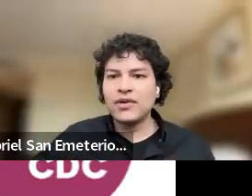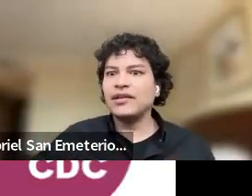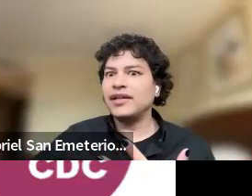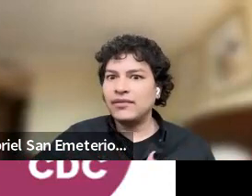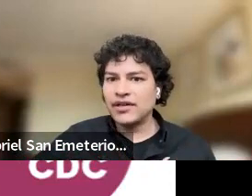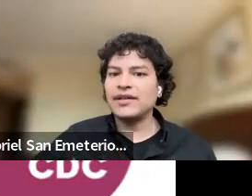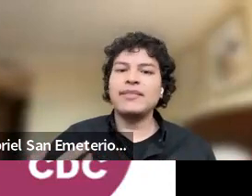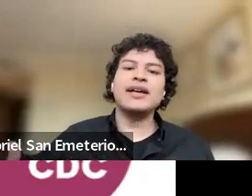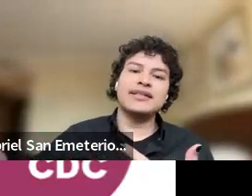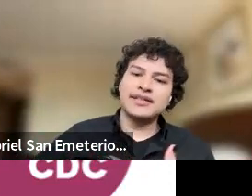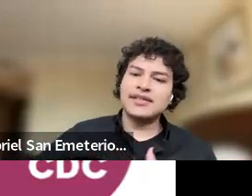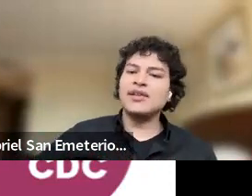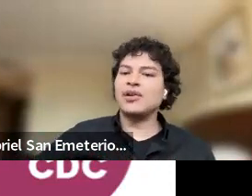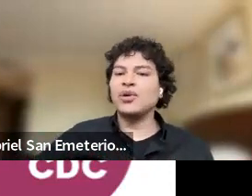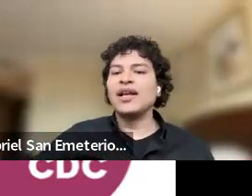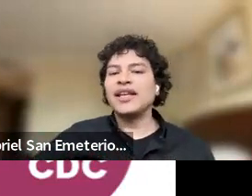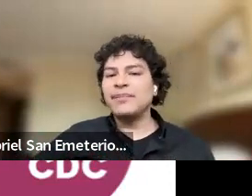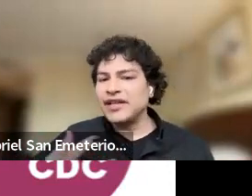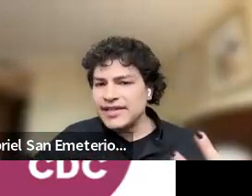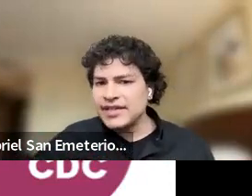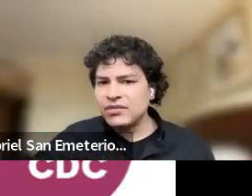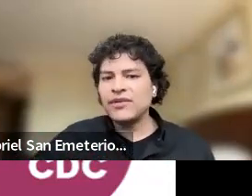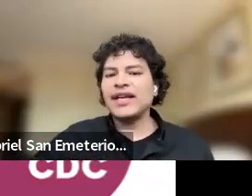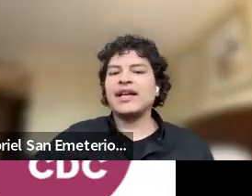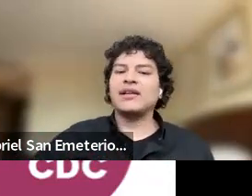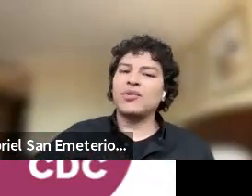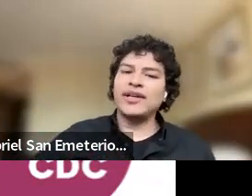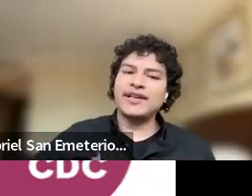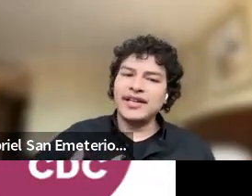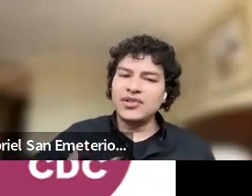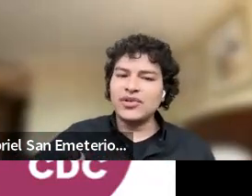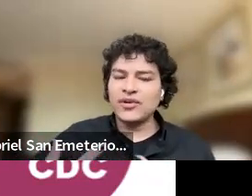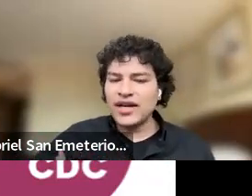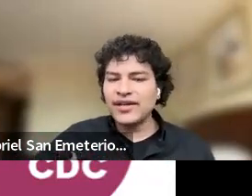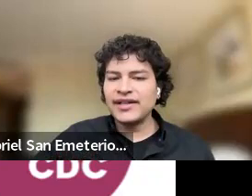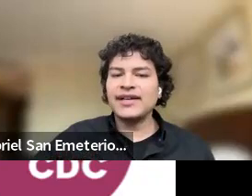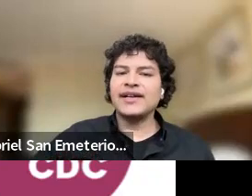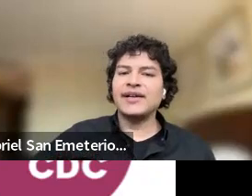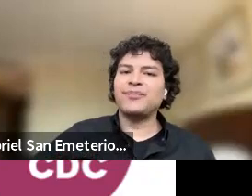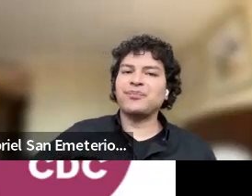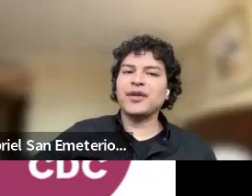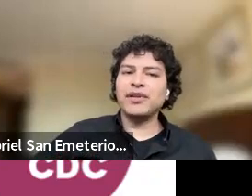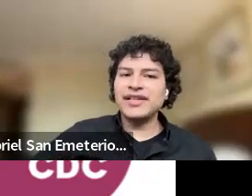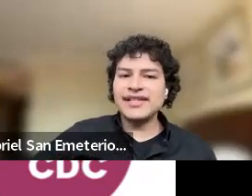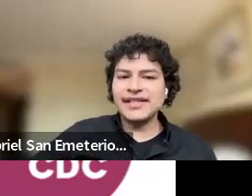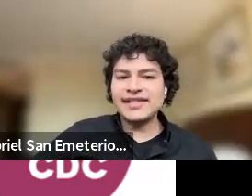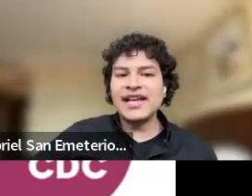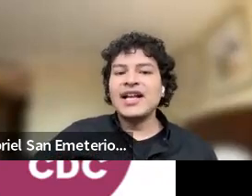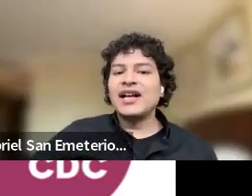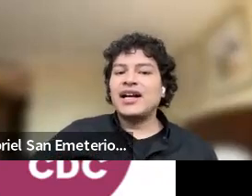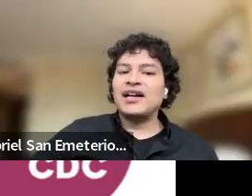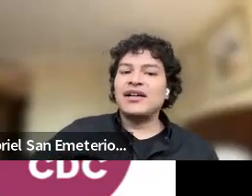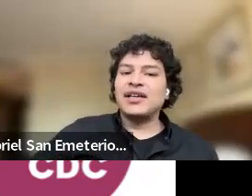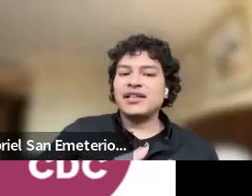improving the air quality, wearing the masks, you know, keeping distance when we can, avoiding the indoor crowded